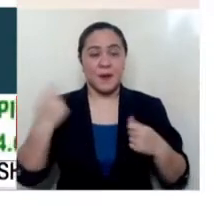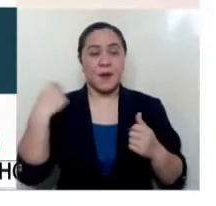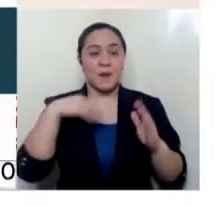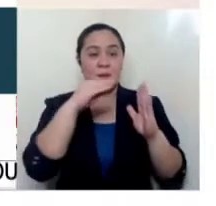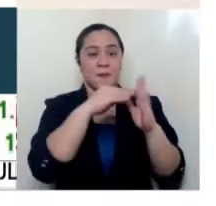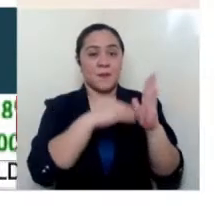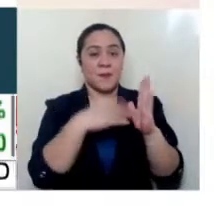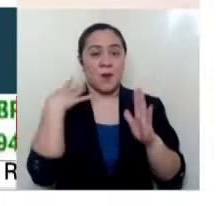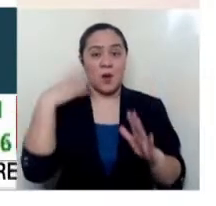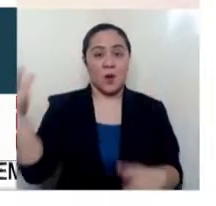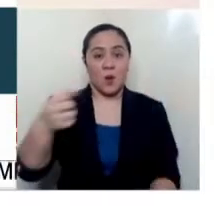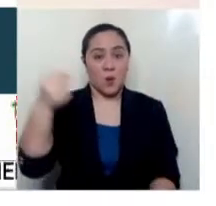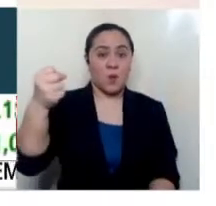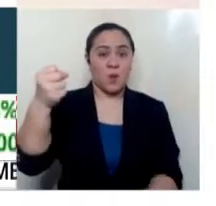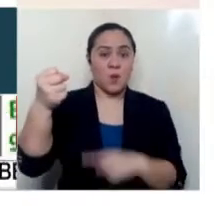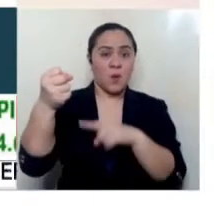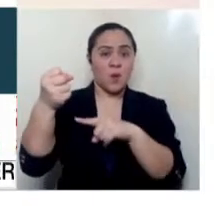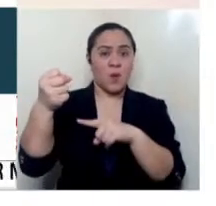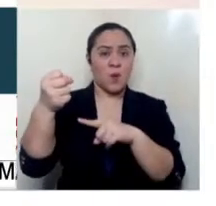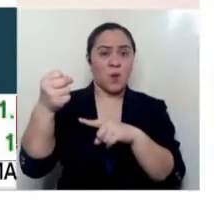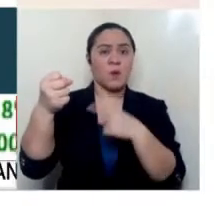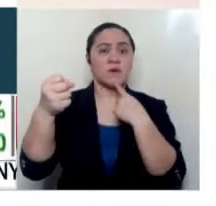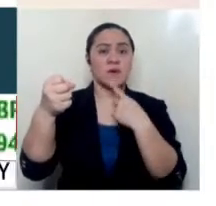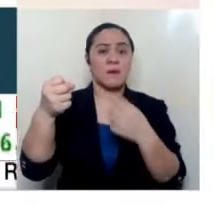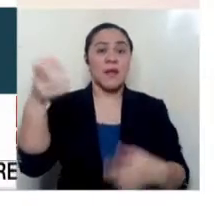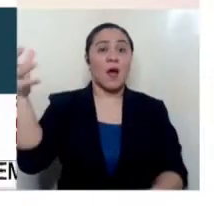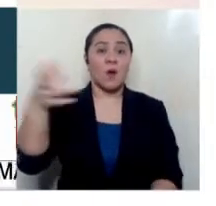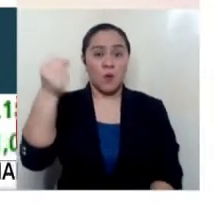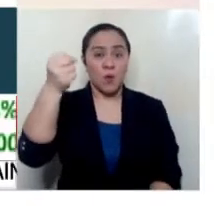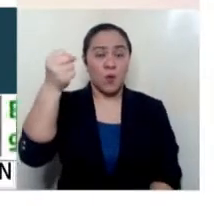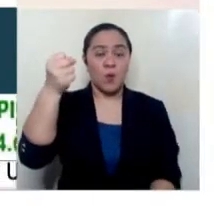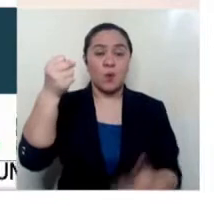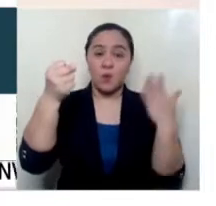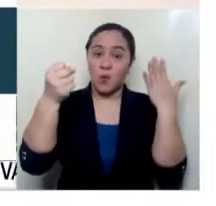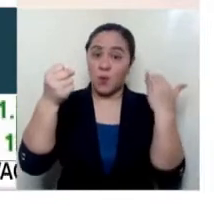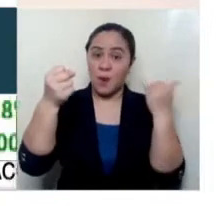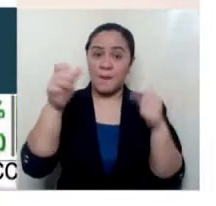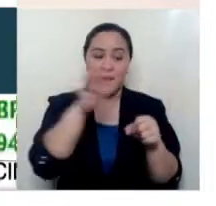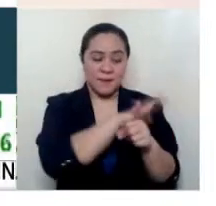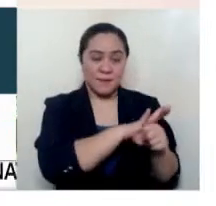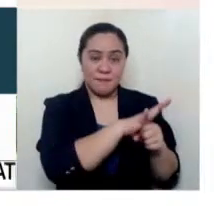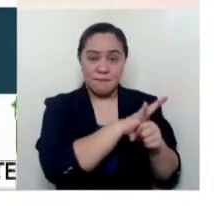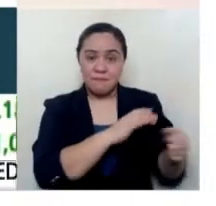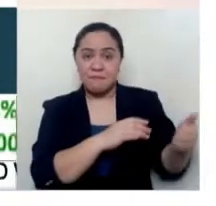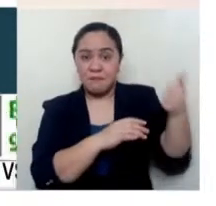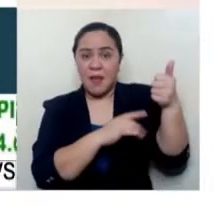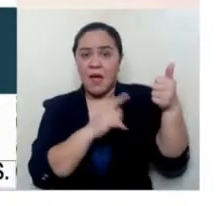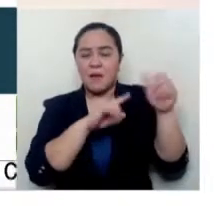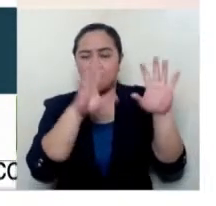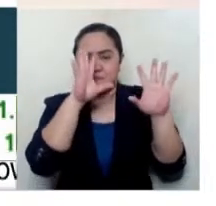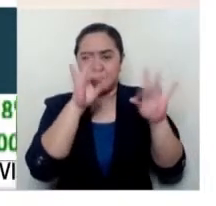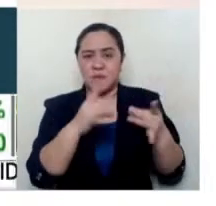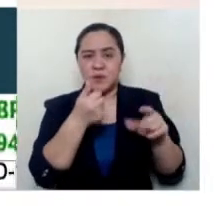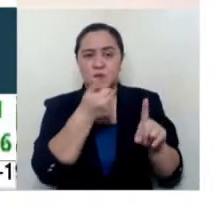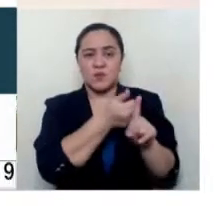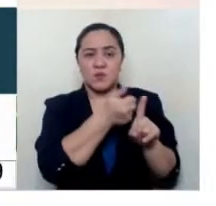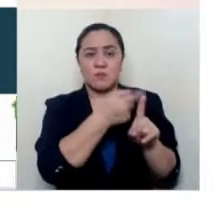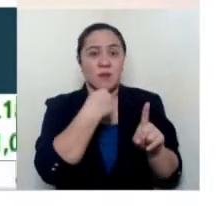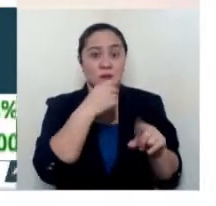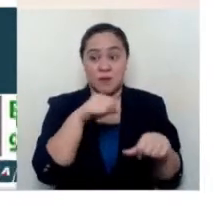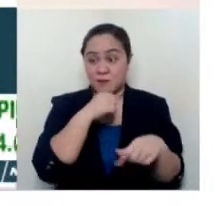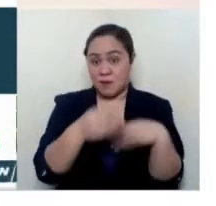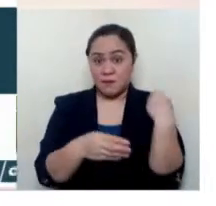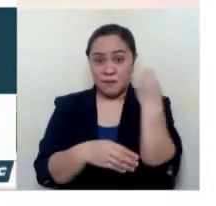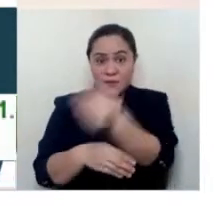hold. On hold lang naman, no, not necessary. The local chief executive did not really say that they are not going to give it to